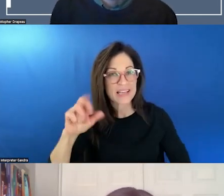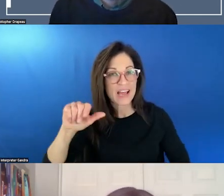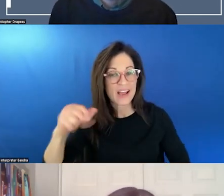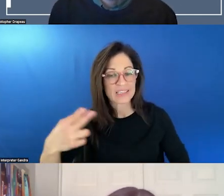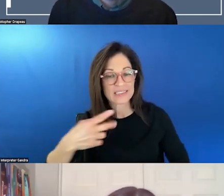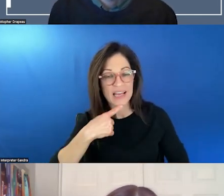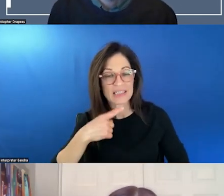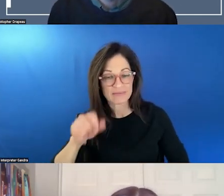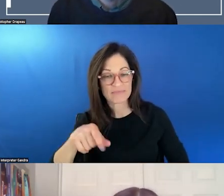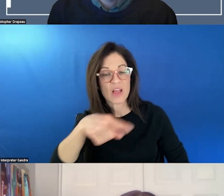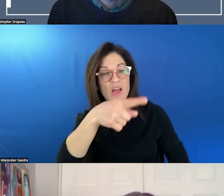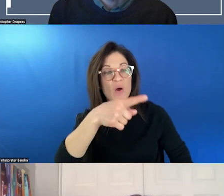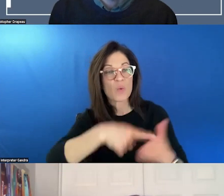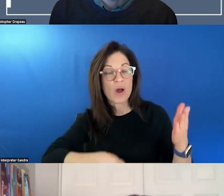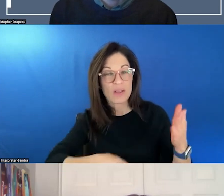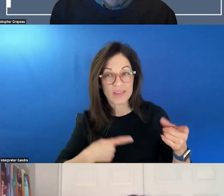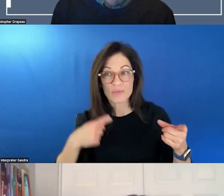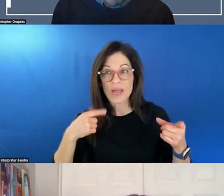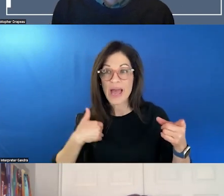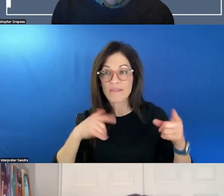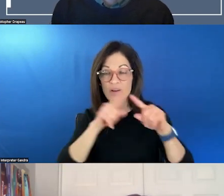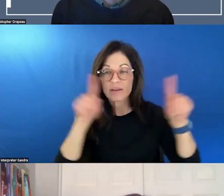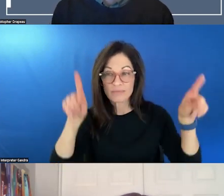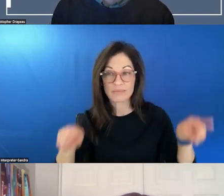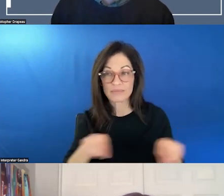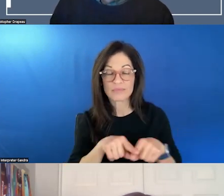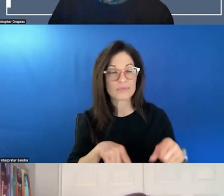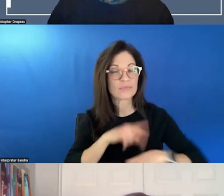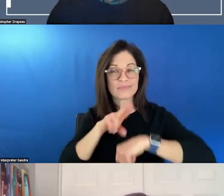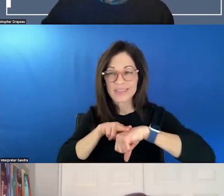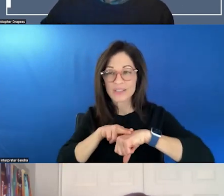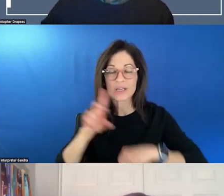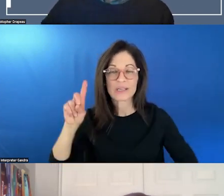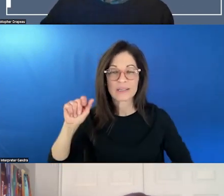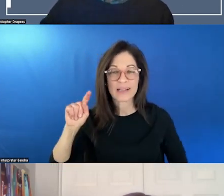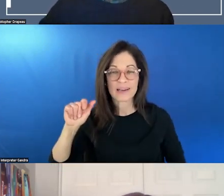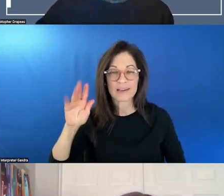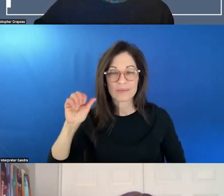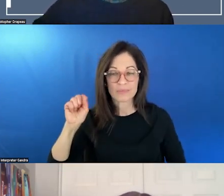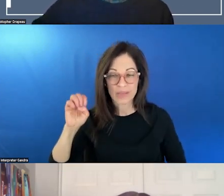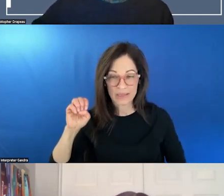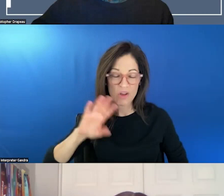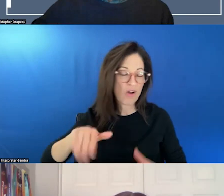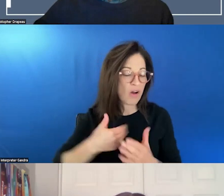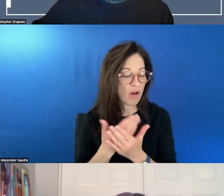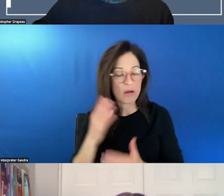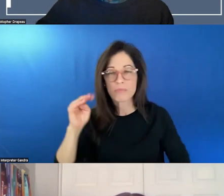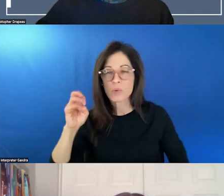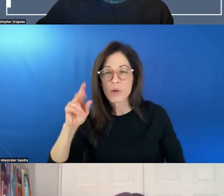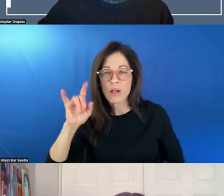What Chris has got on the screen is a national database of all the mobile crisis